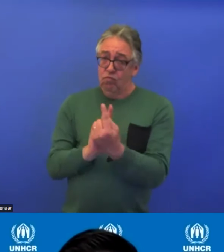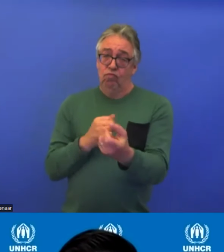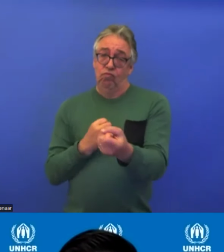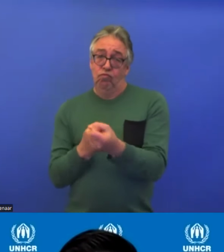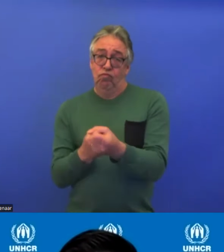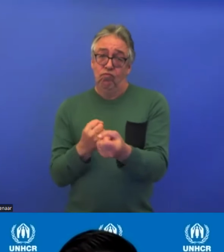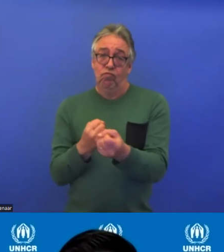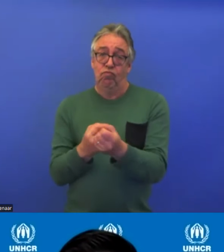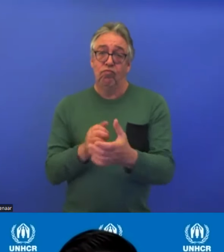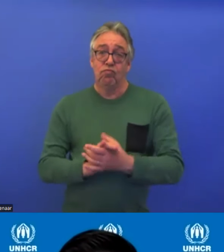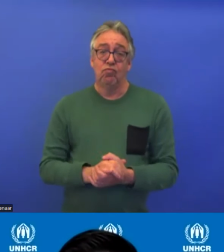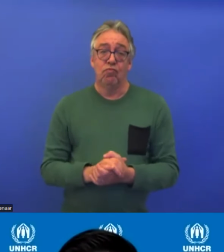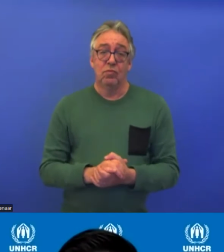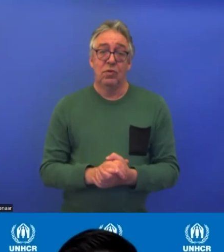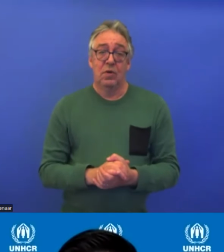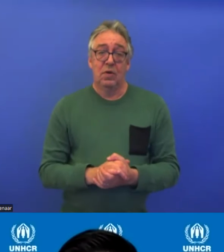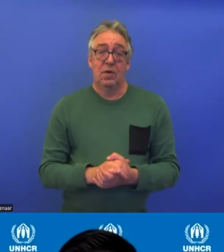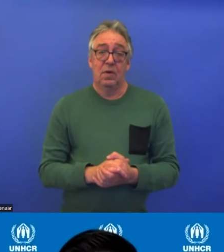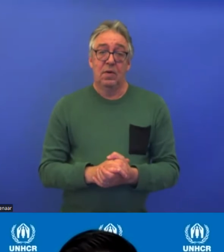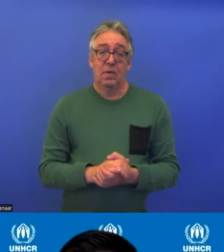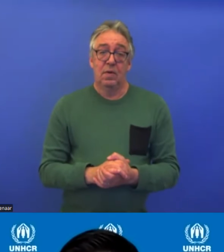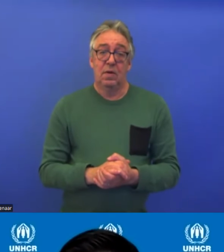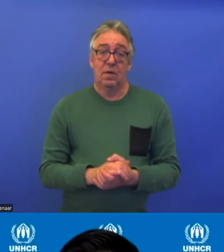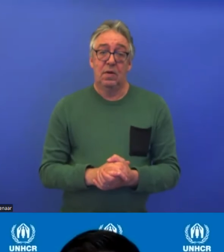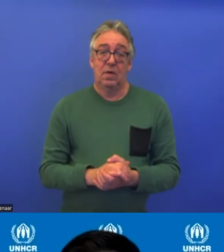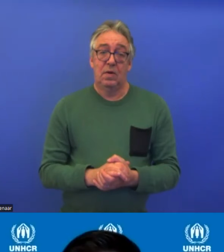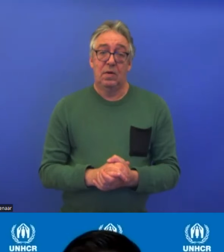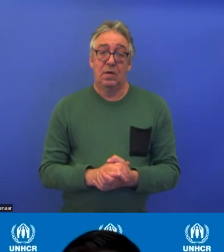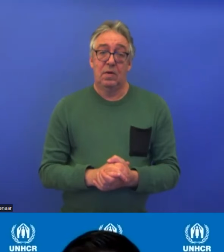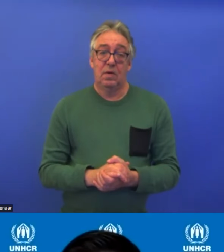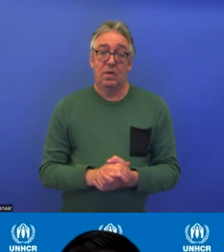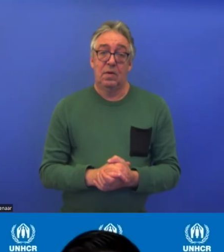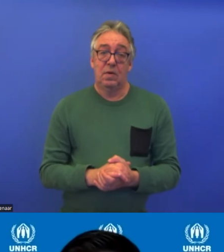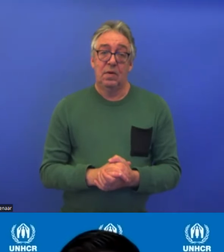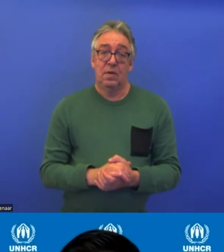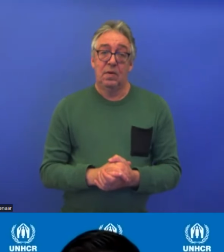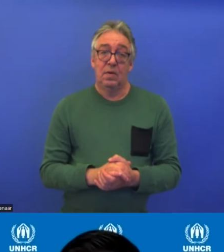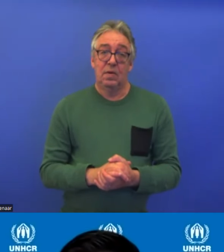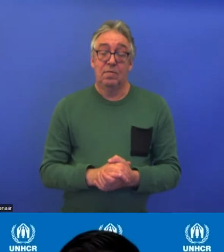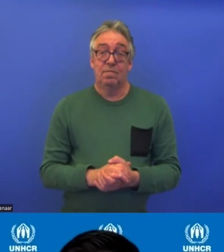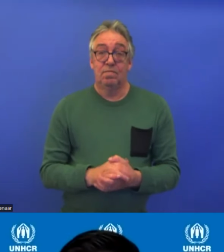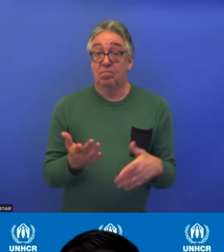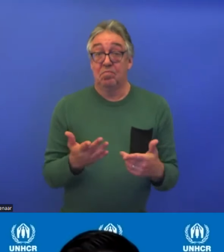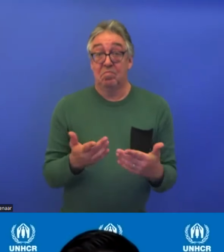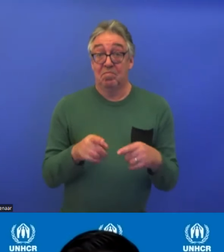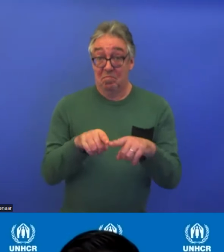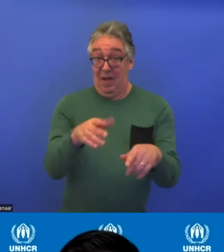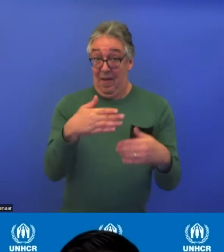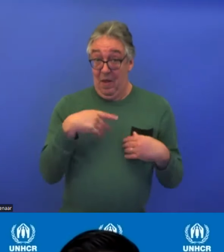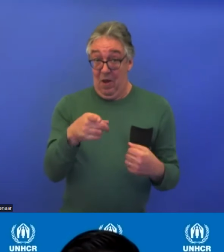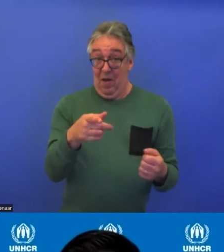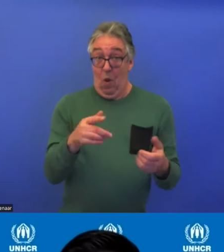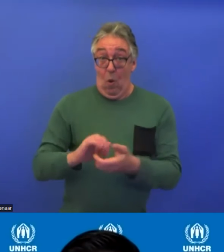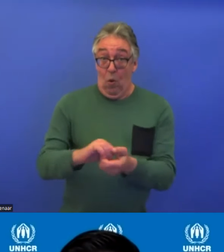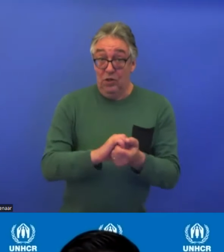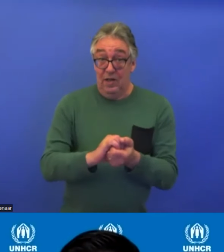work on this most of the times depends on your own working capacity as